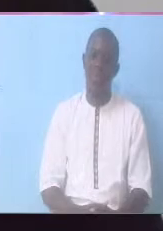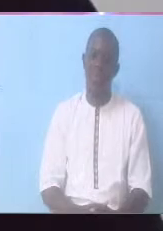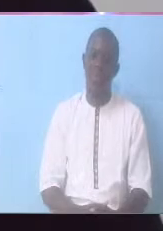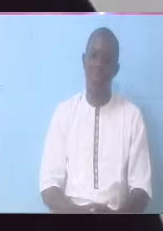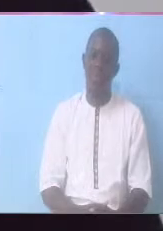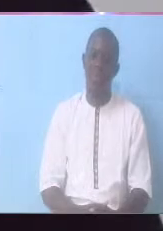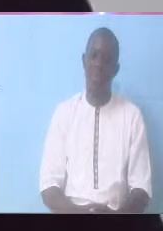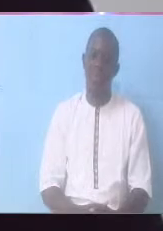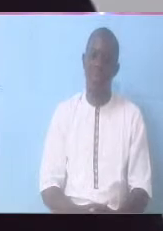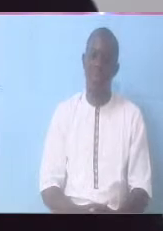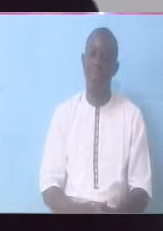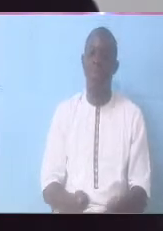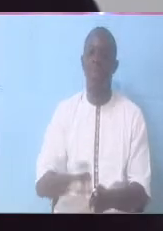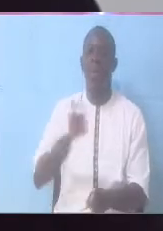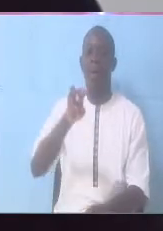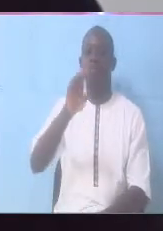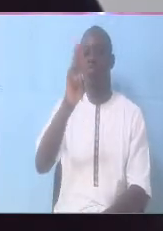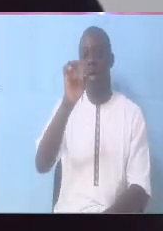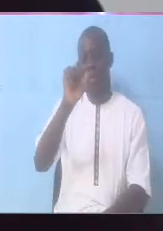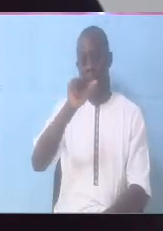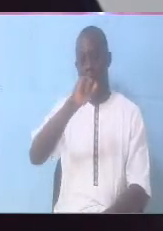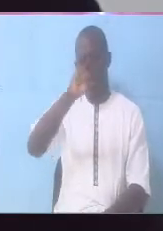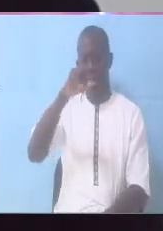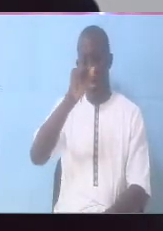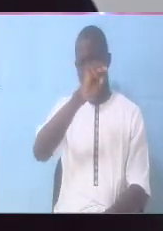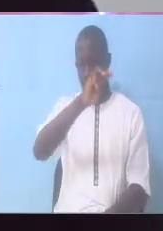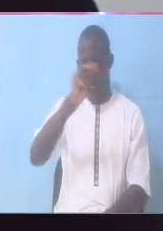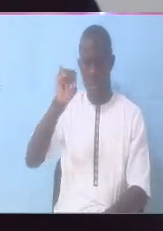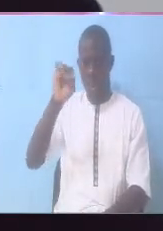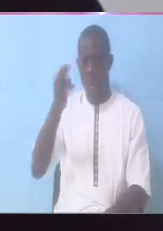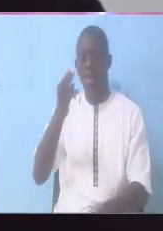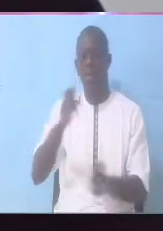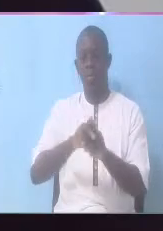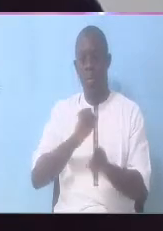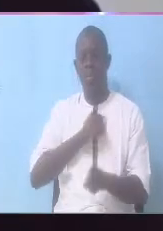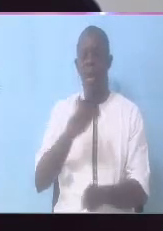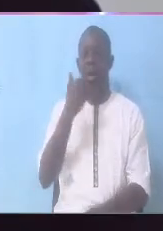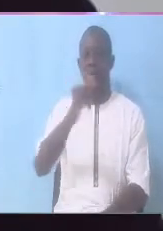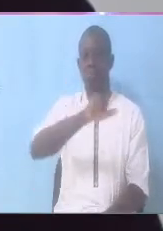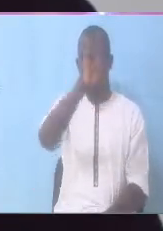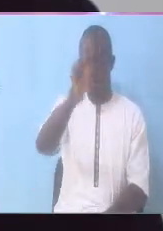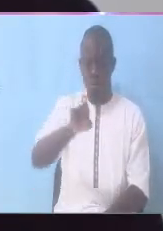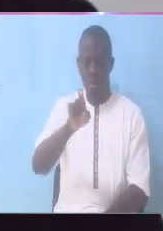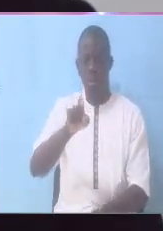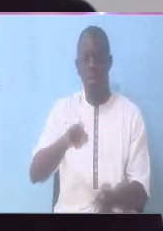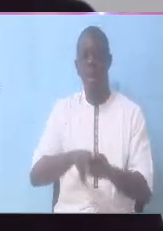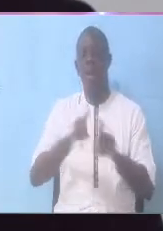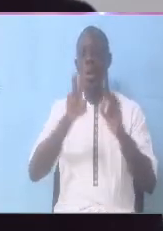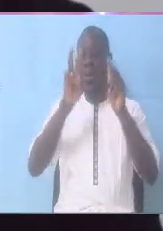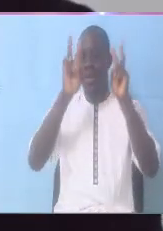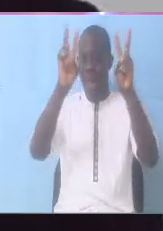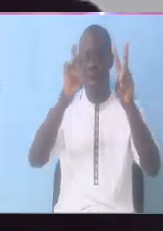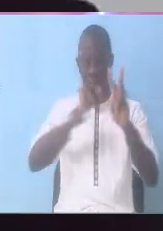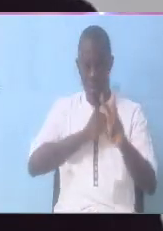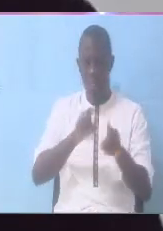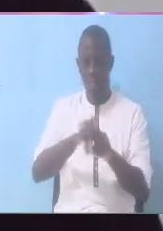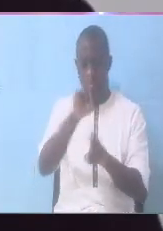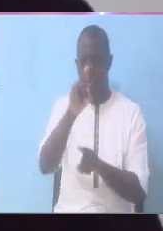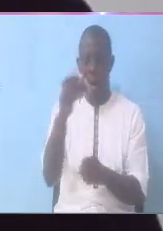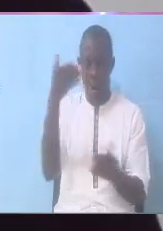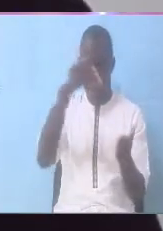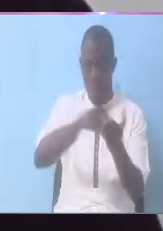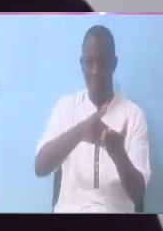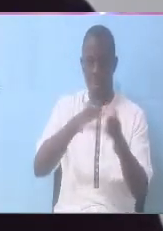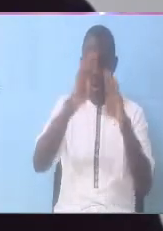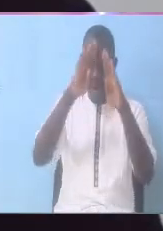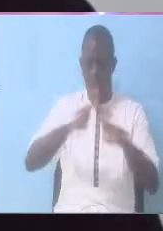So Musa Jammeh being my boss, I just asked him. I said, I told him, I said, Jammeh said, you come to the State House, allow Tumbul to be there. So